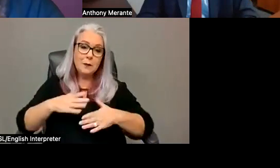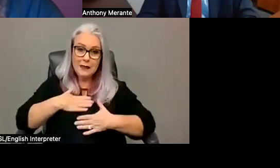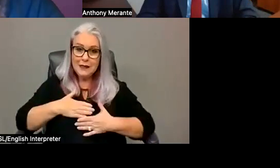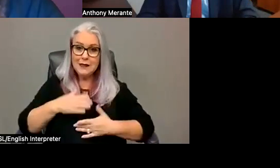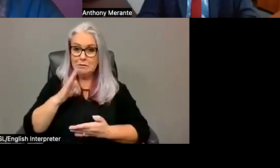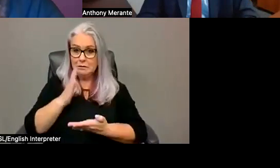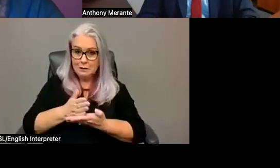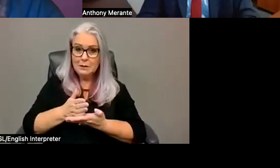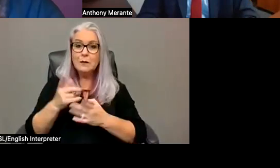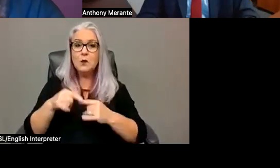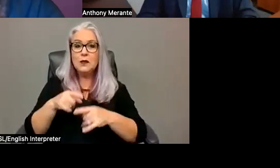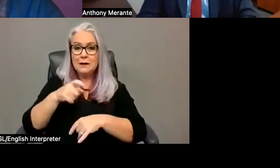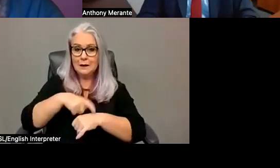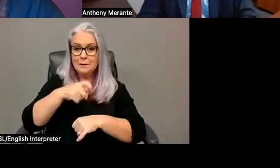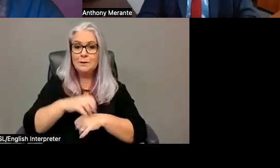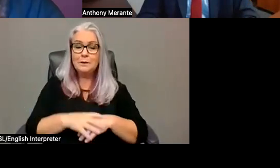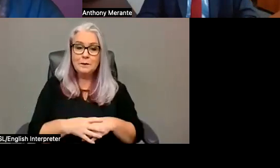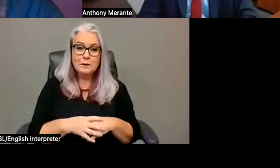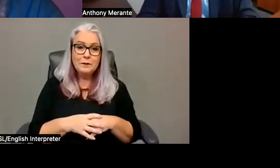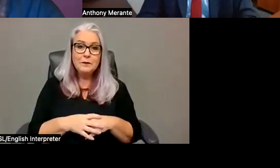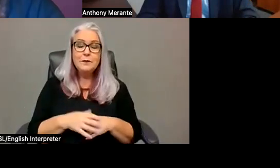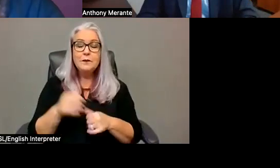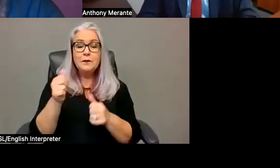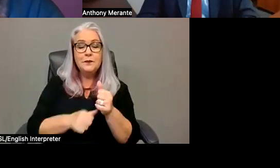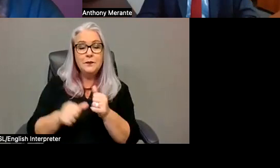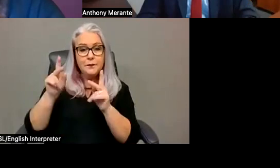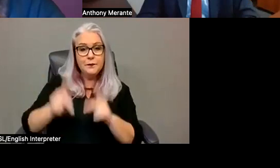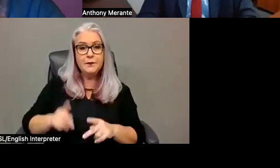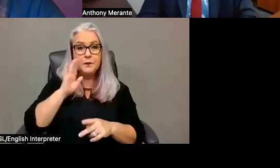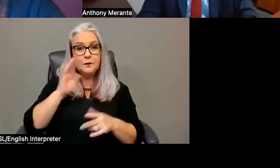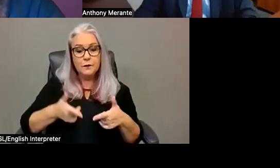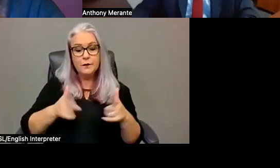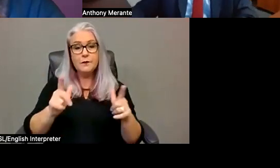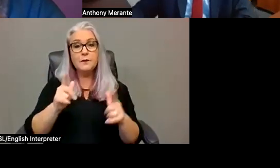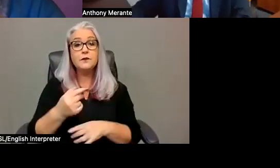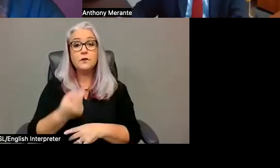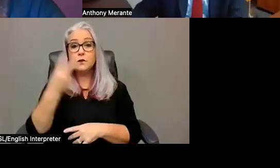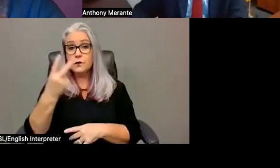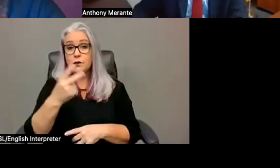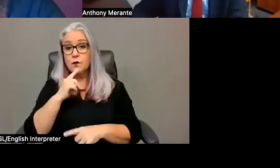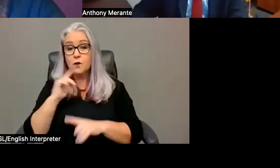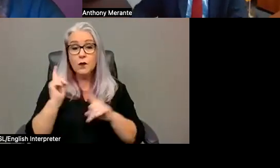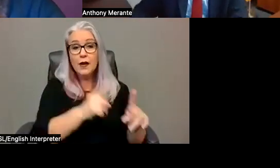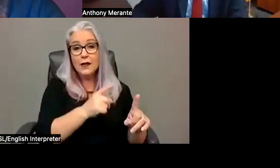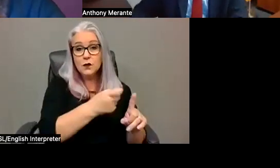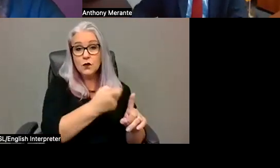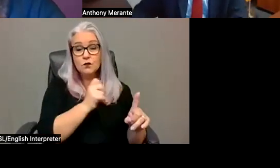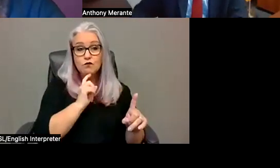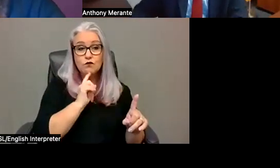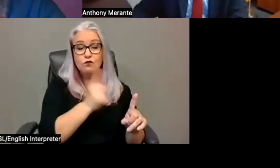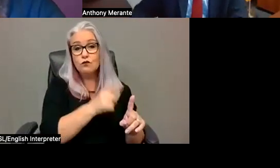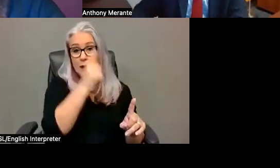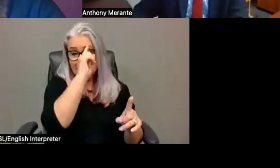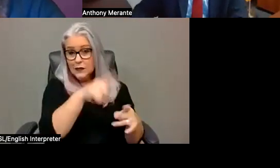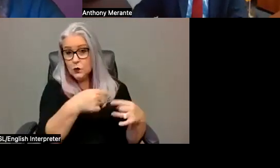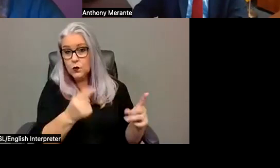time. Each candidate will be allowed 2 rebuttals in the course of the event. Rebuttal time will be 30 seconds,